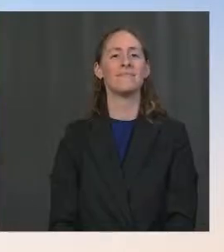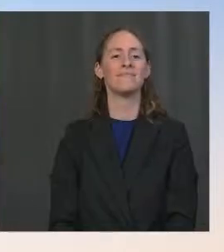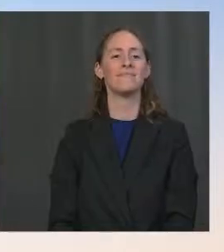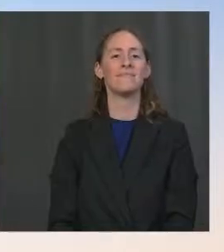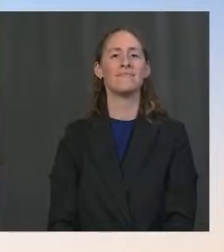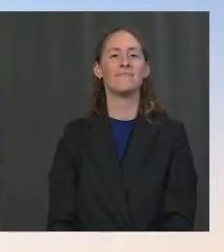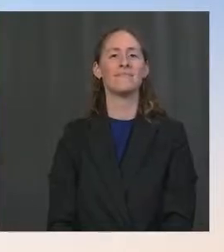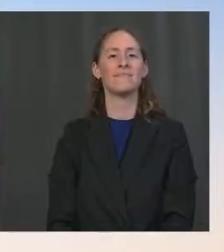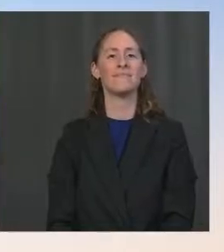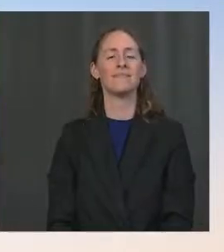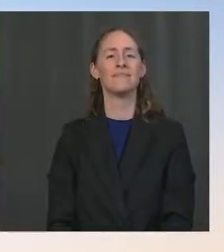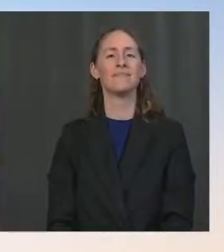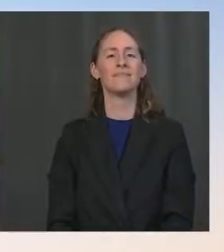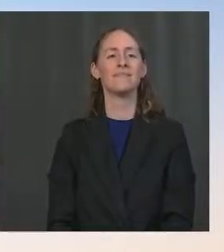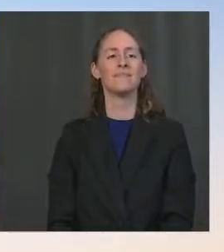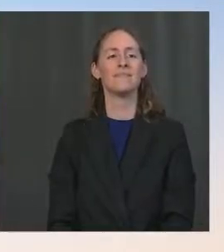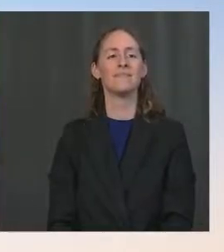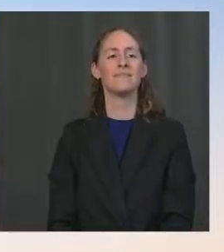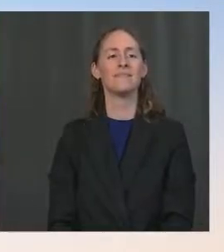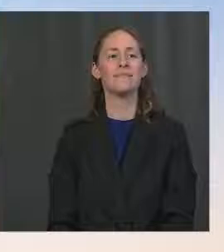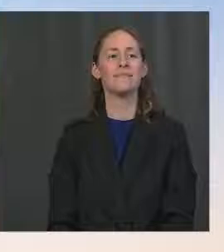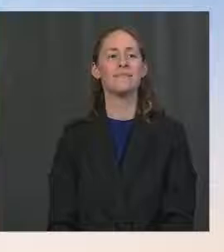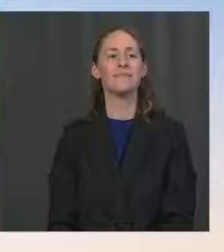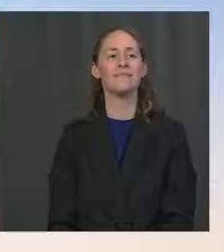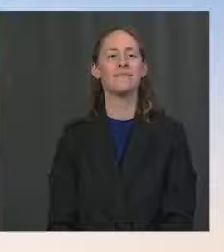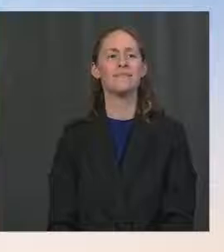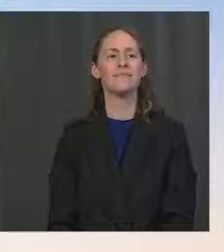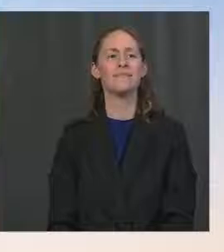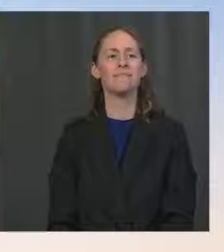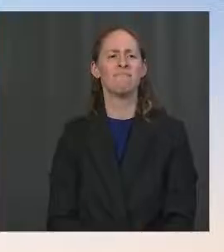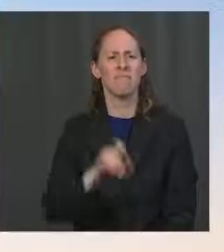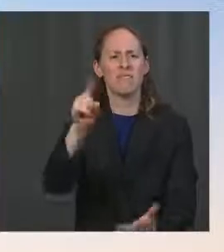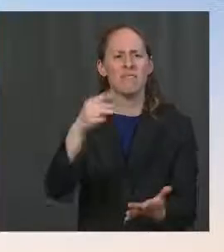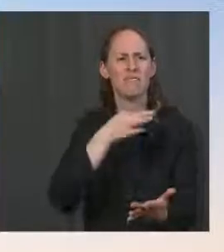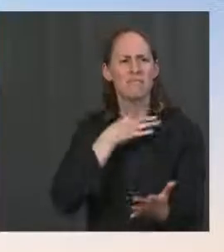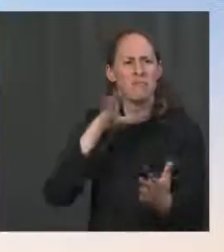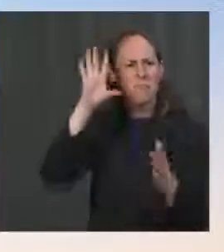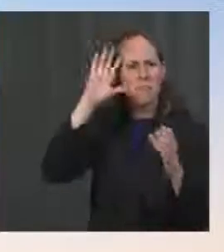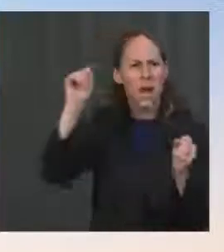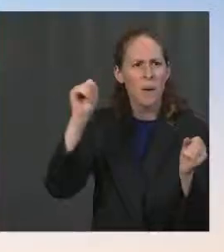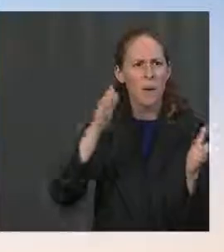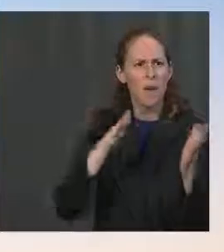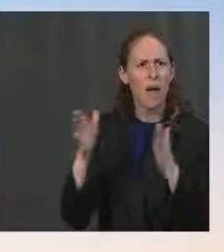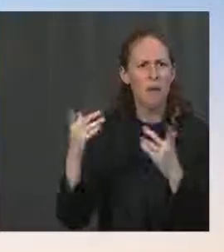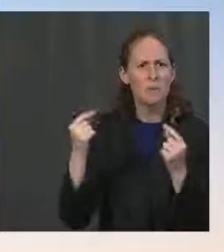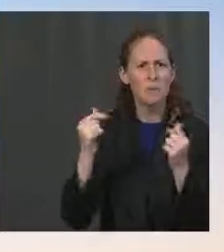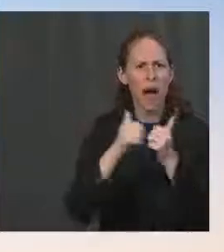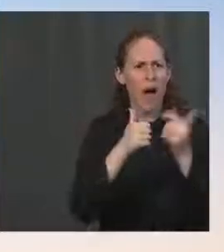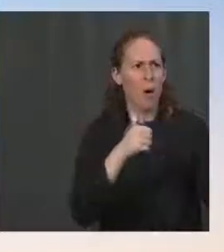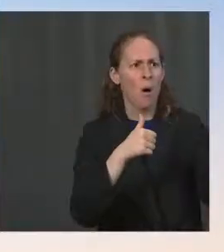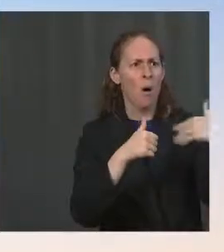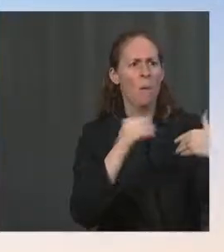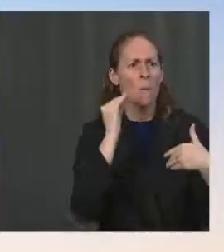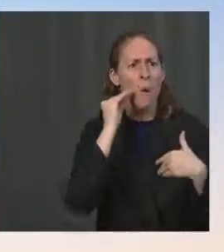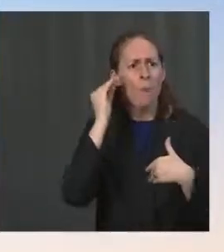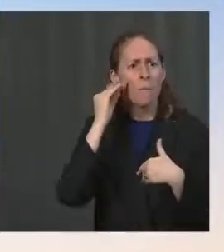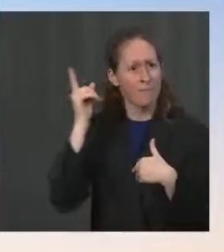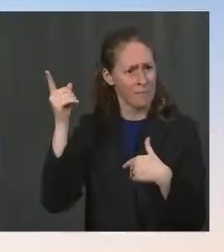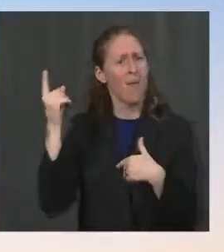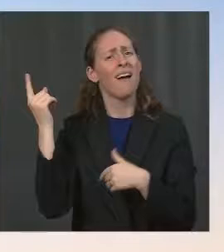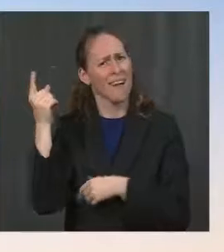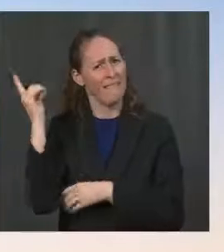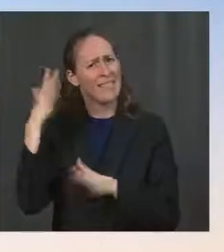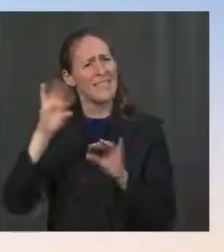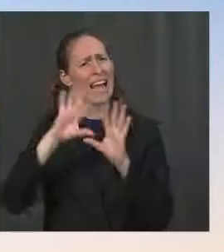care to elaborate on that? What does the president plan to do to get Americans back home? He also said yesterday he's getting them home, and we're going to do exactly that.